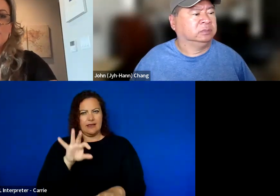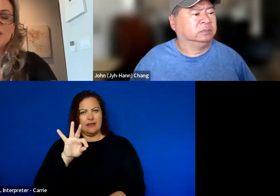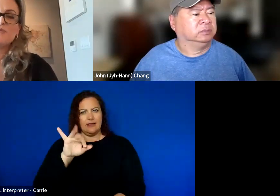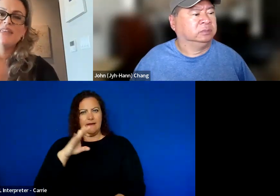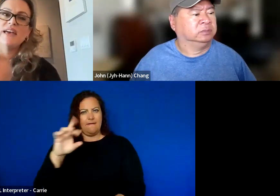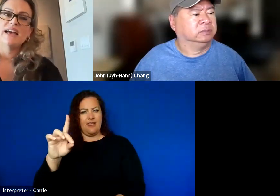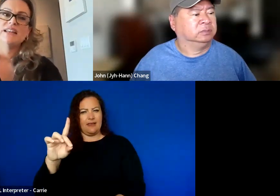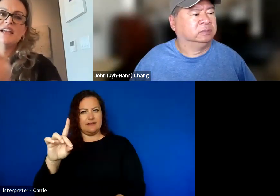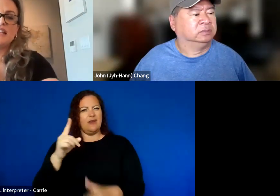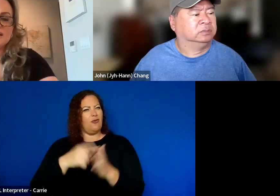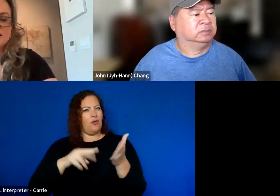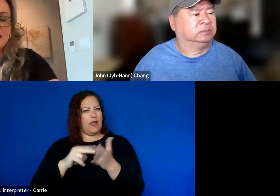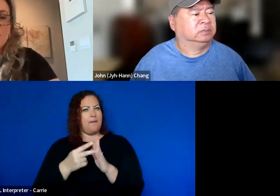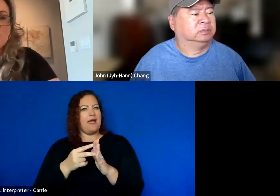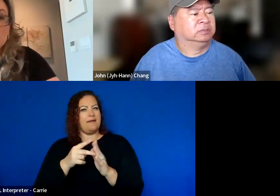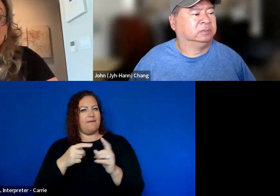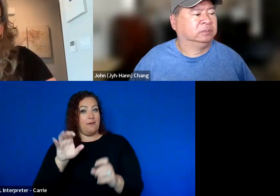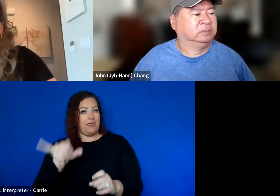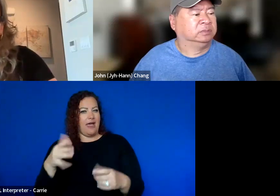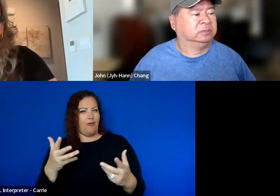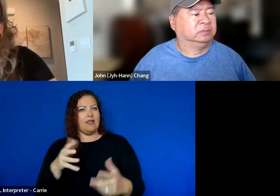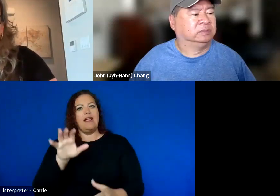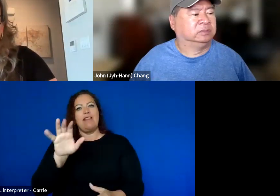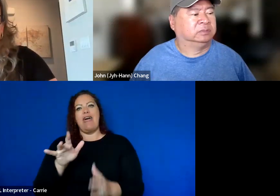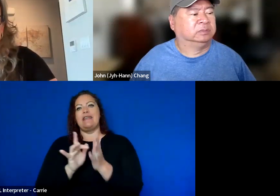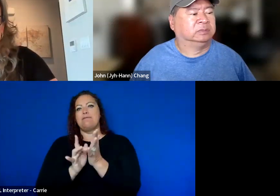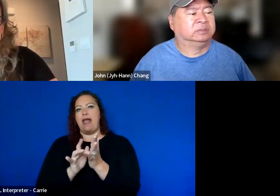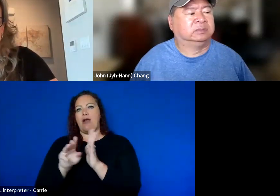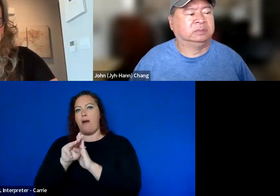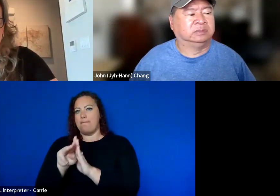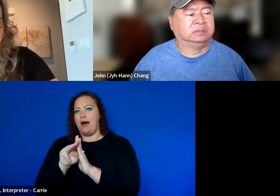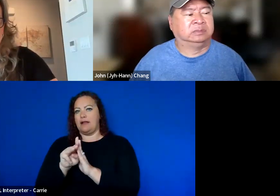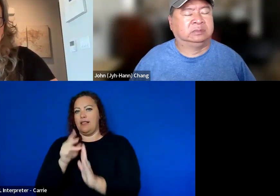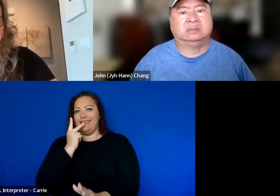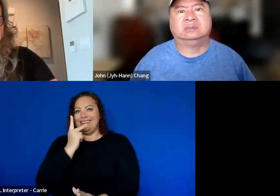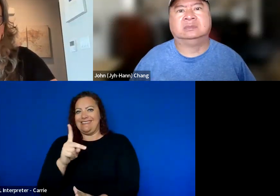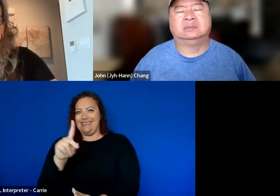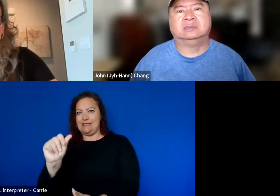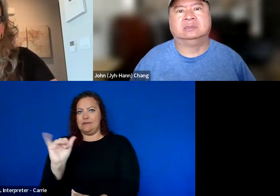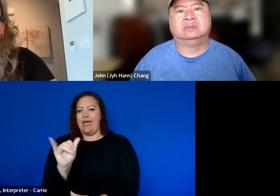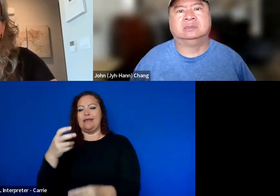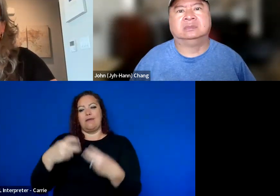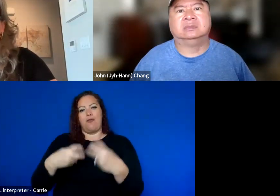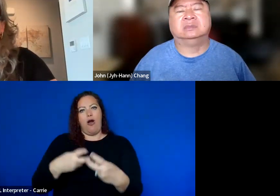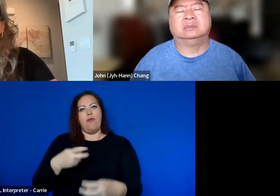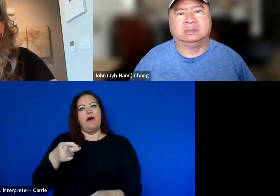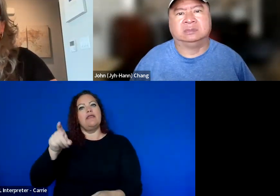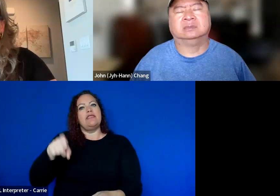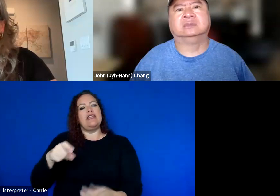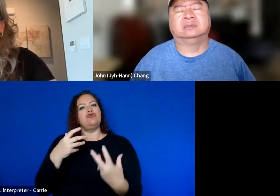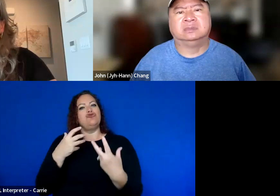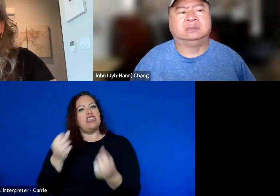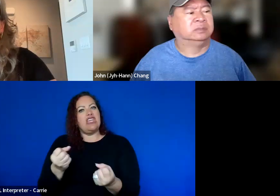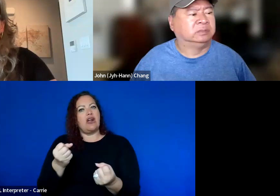And what I meant by that is that would be the medical model, seeing disability as a problem that needs to be cured